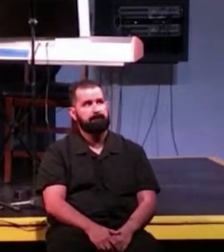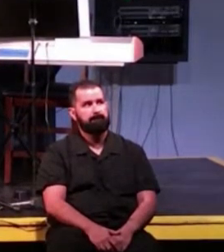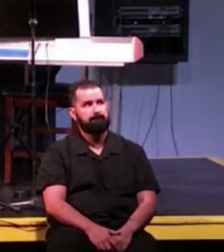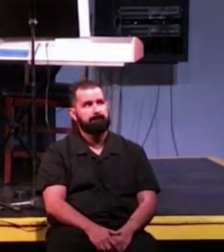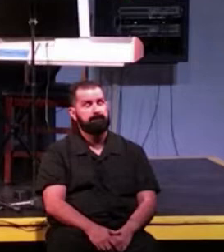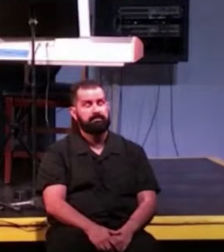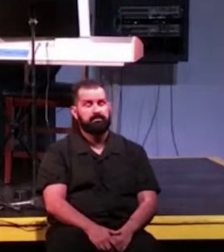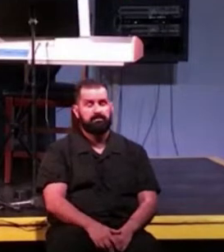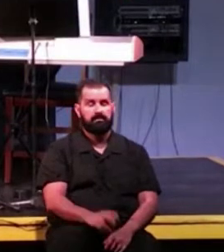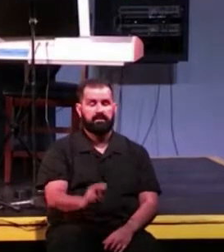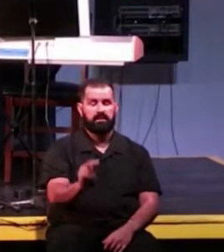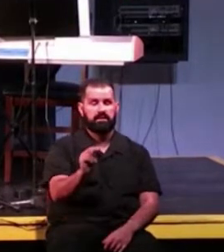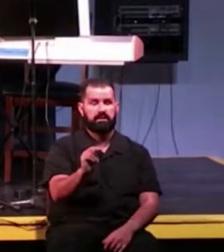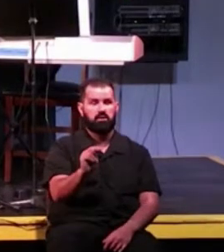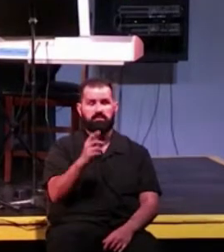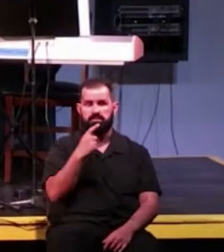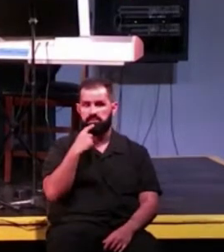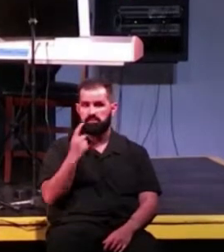Naomi said,